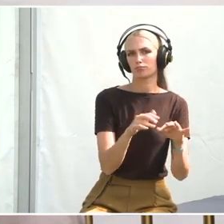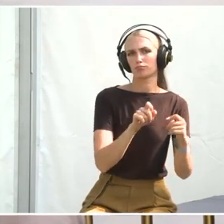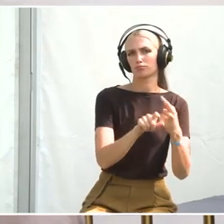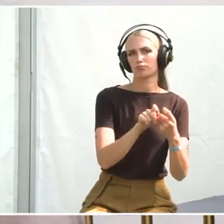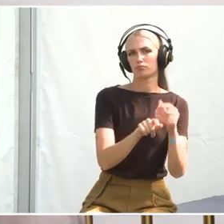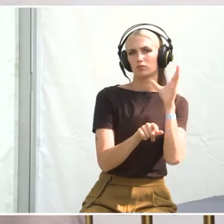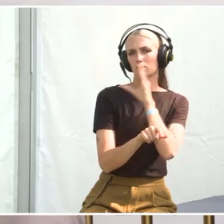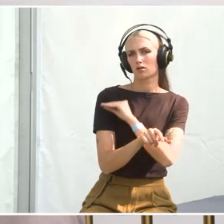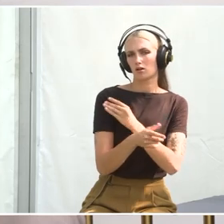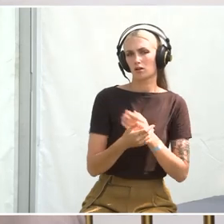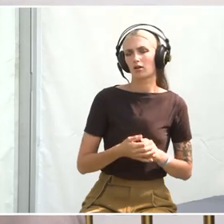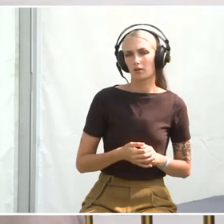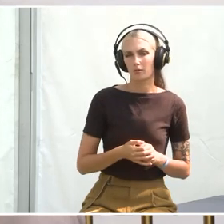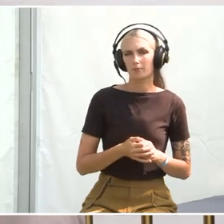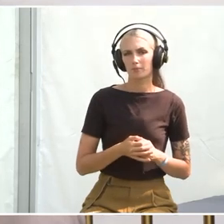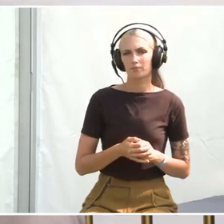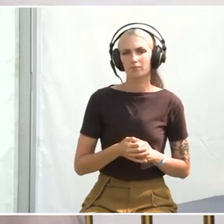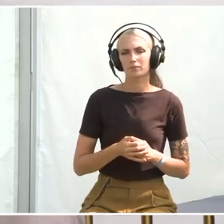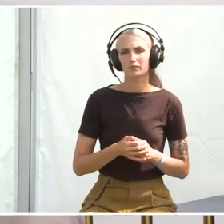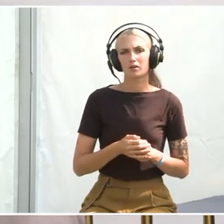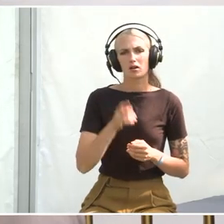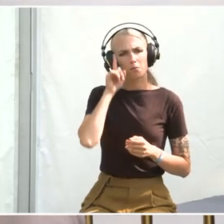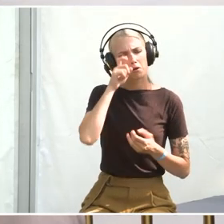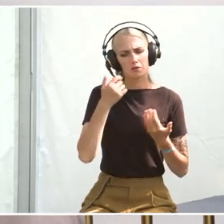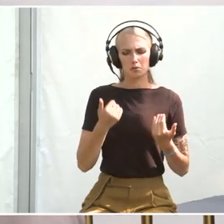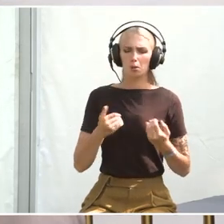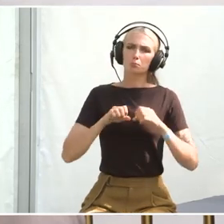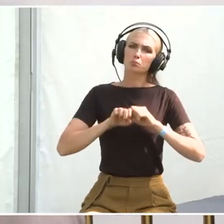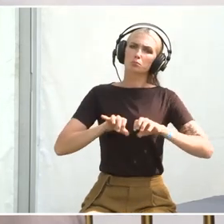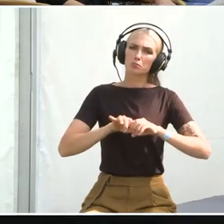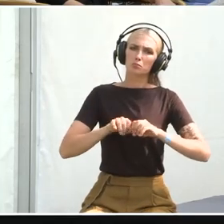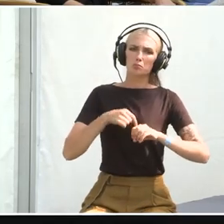is I think some of the way we can work with young people